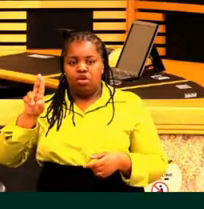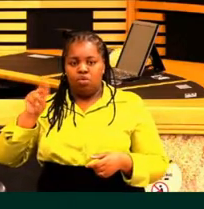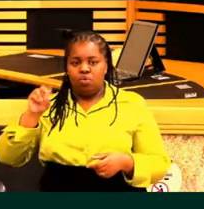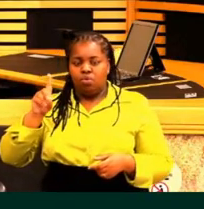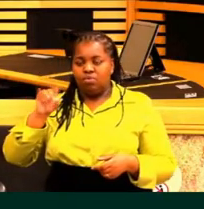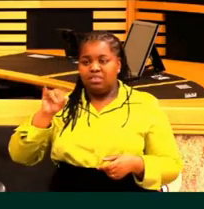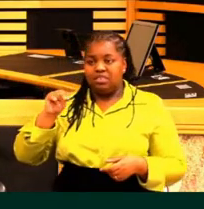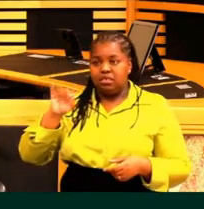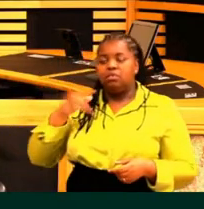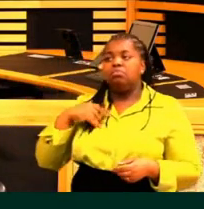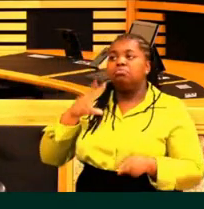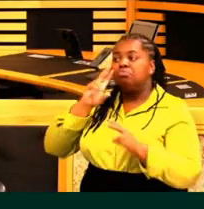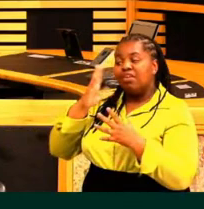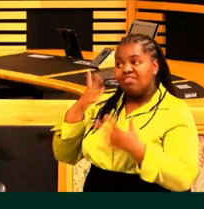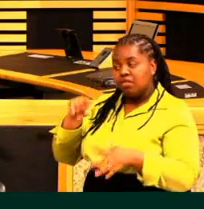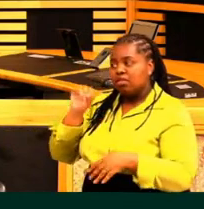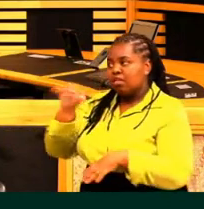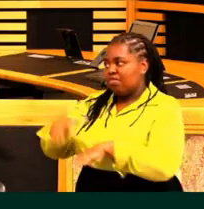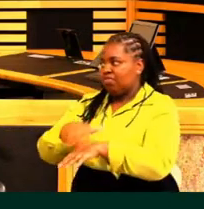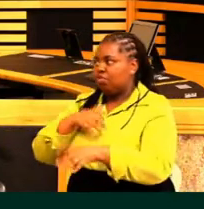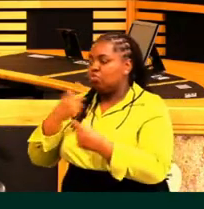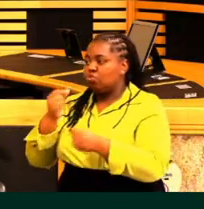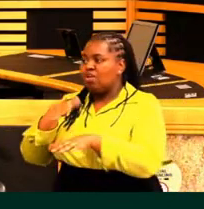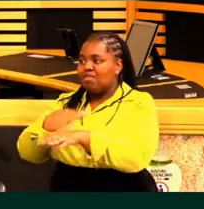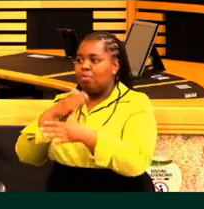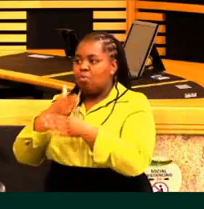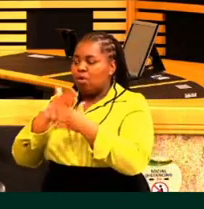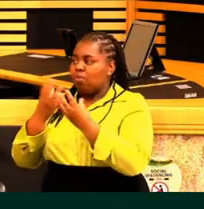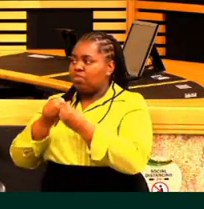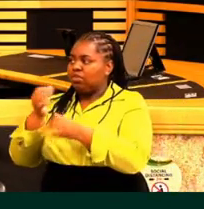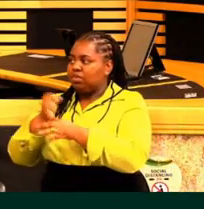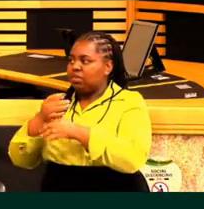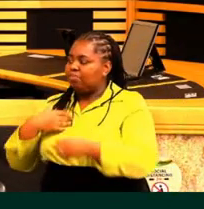visited in her Farm doing work with Utada Electric